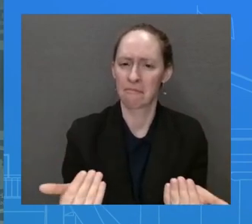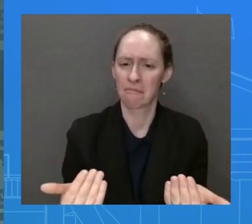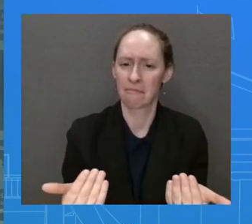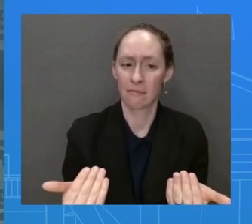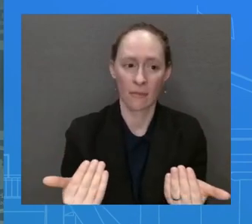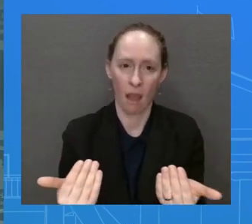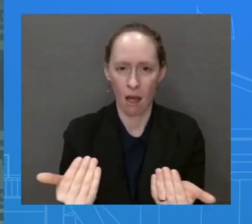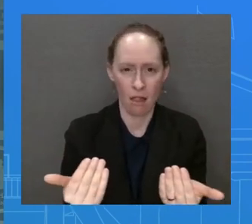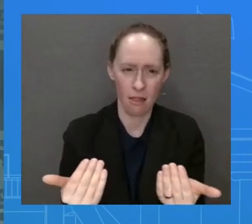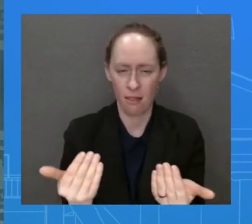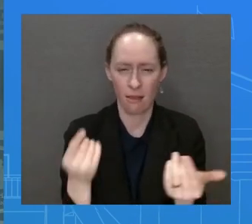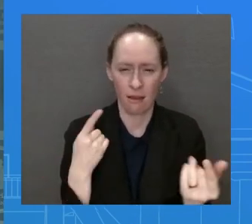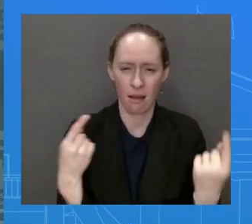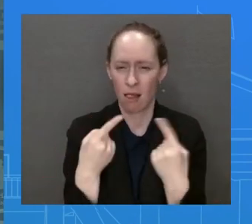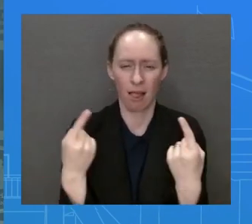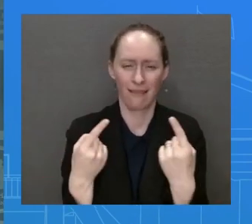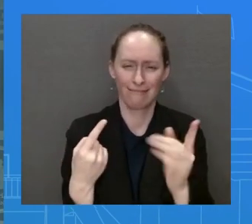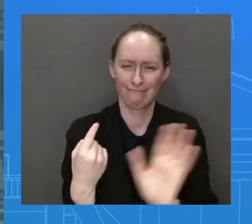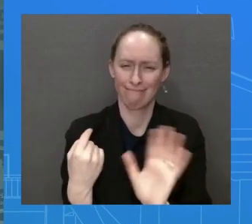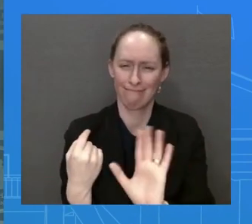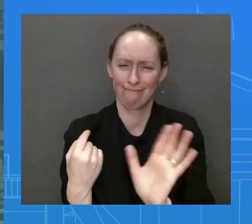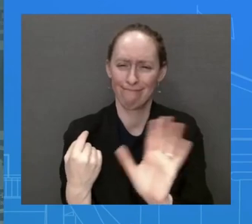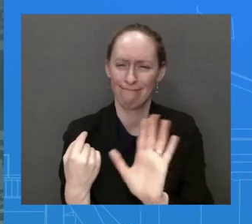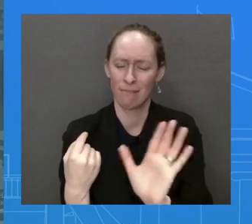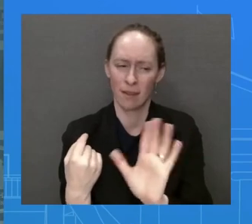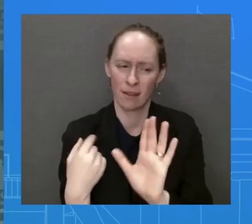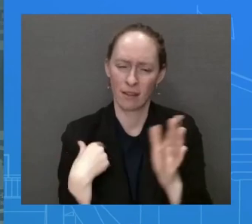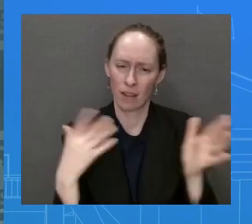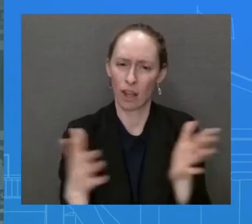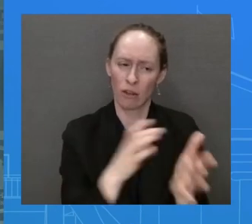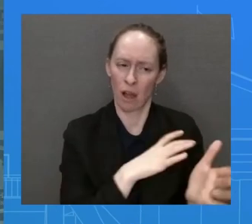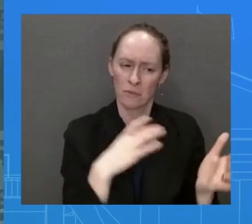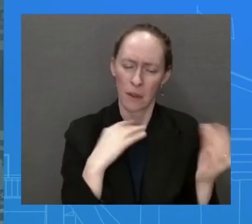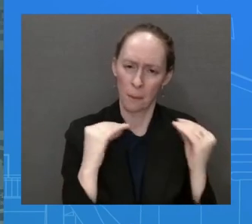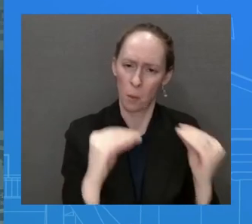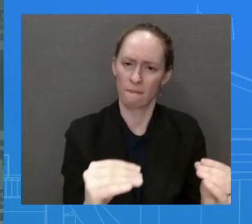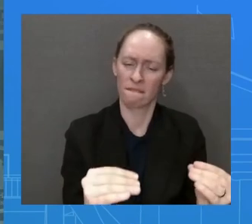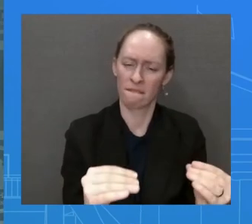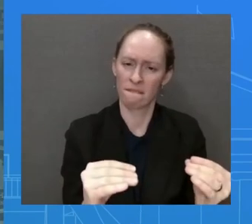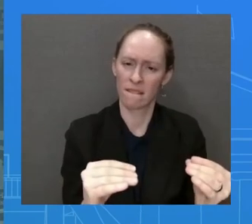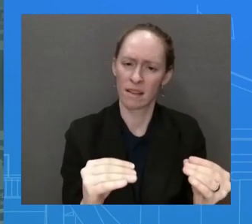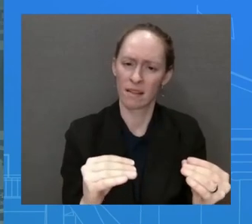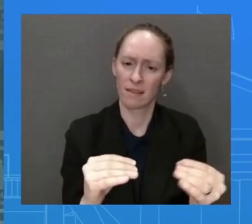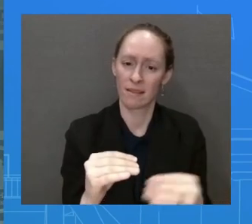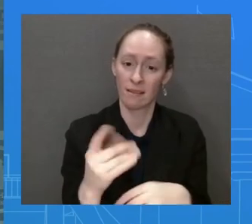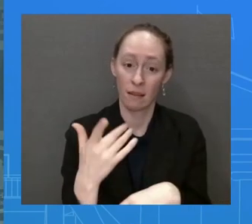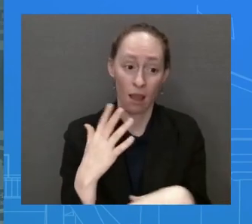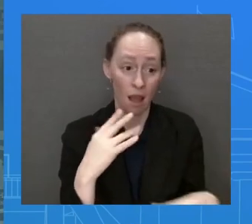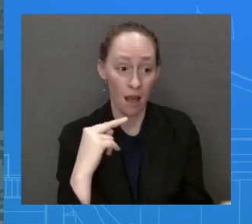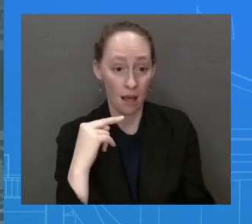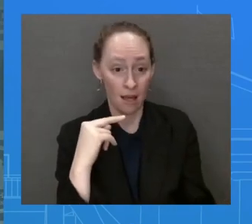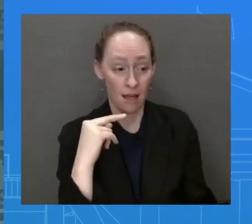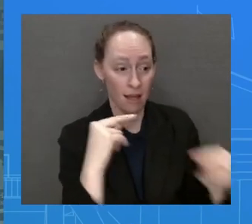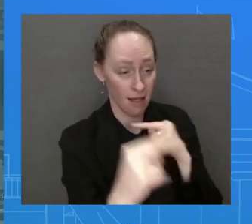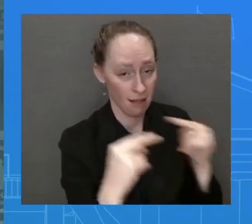action, and that's where we're going to leave it at this time. We're not going to do any negotiations, and it should be, again, done without conditions.